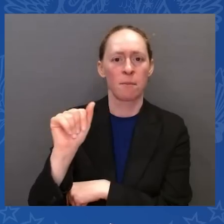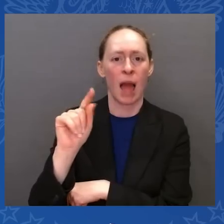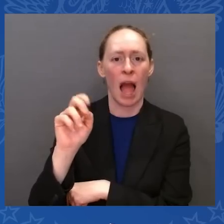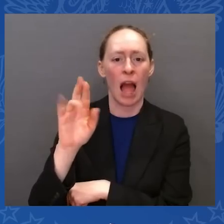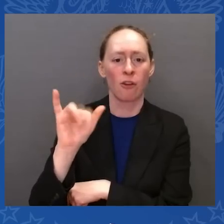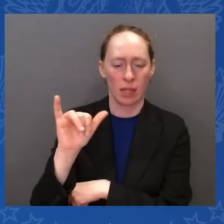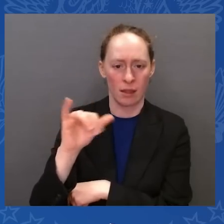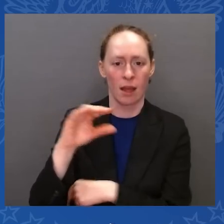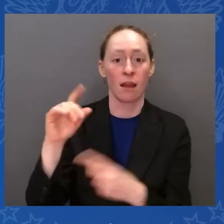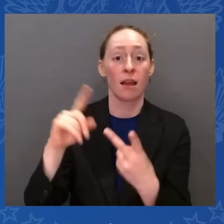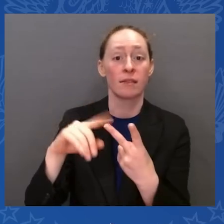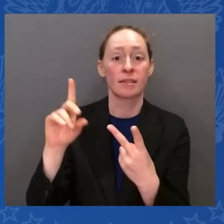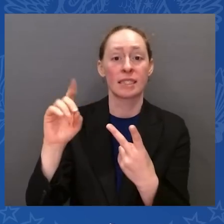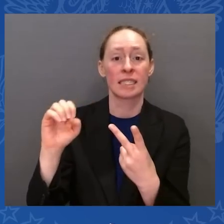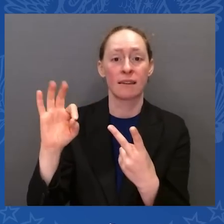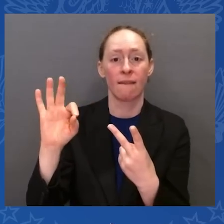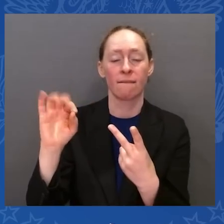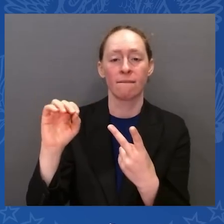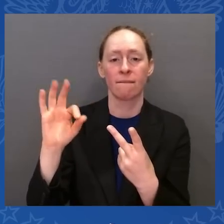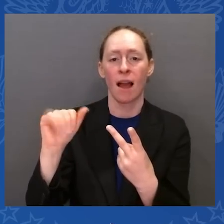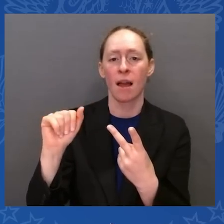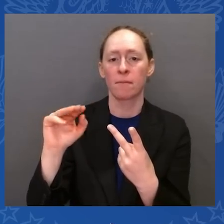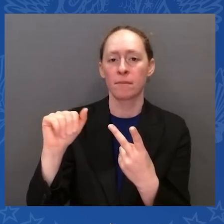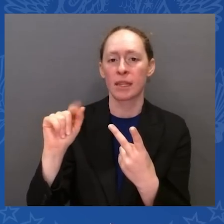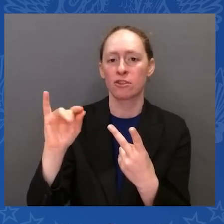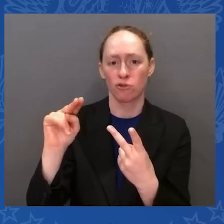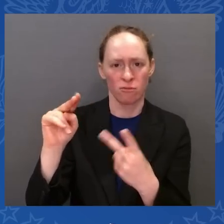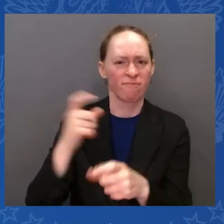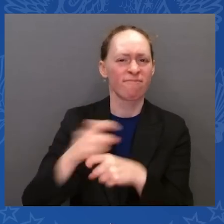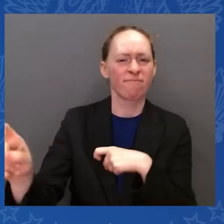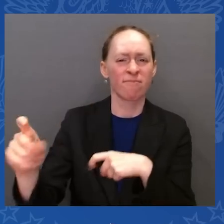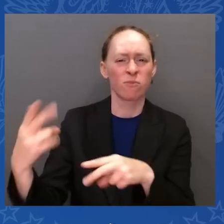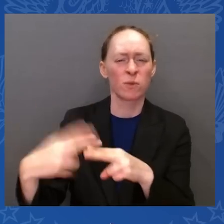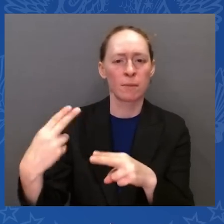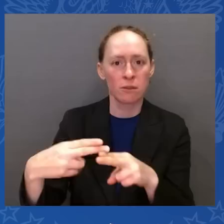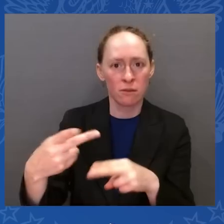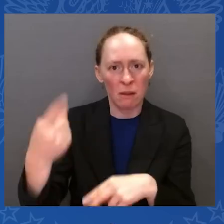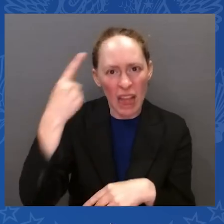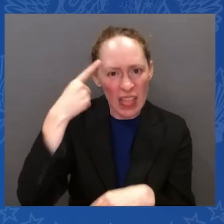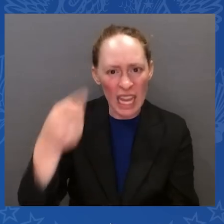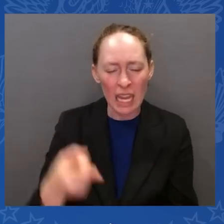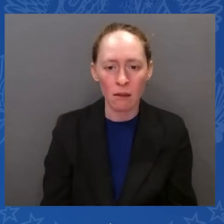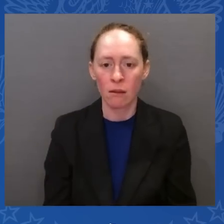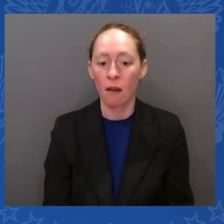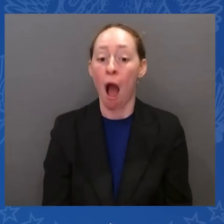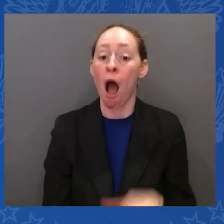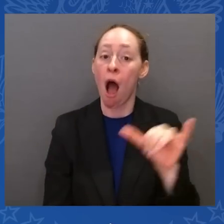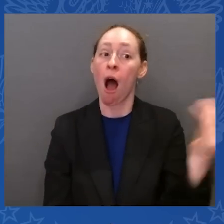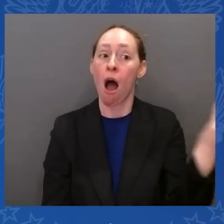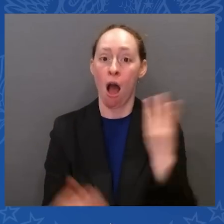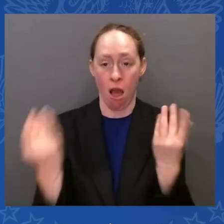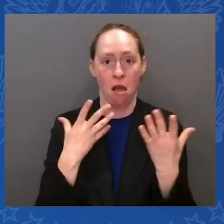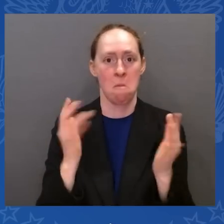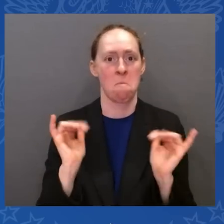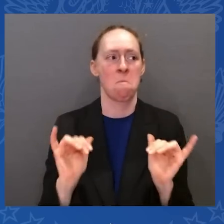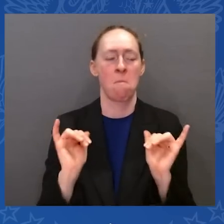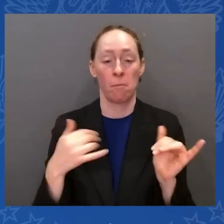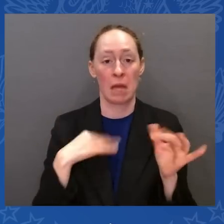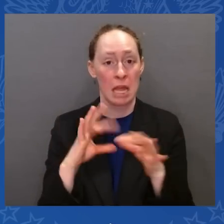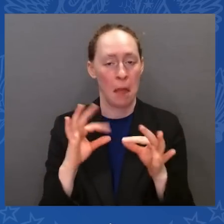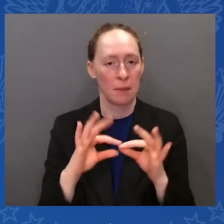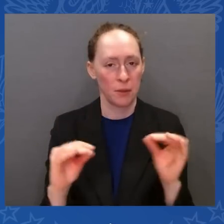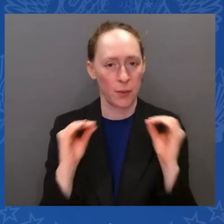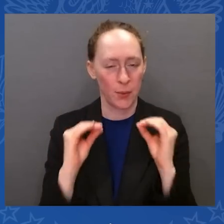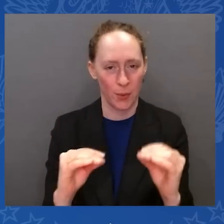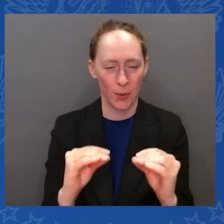Donald Trump was charged with battery and defamation. Your reaction to that, sir? I'm unaware of that. I